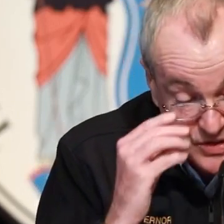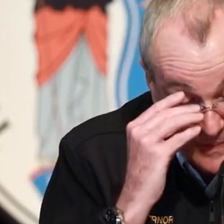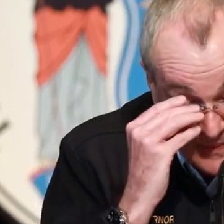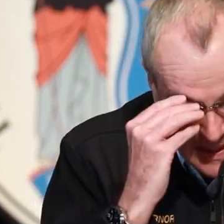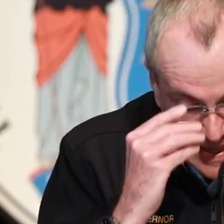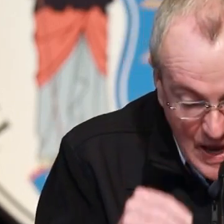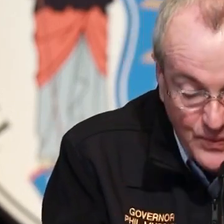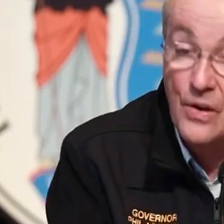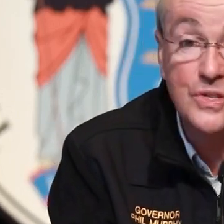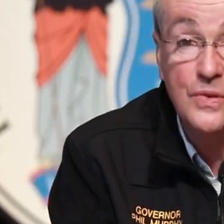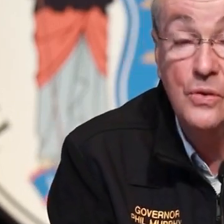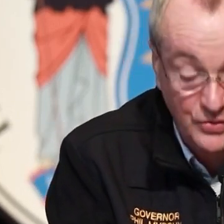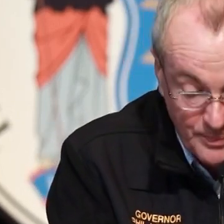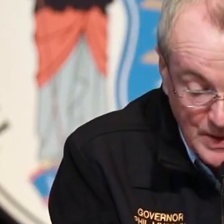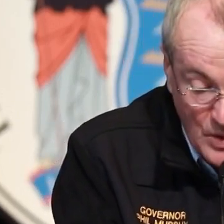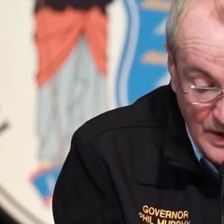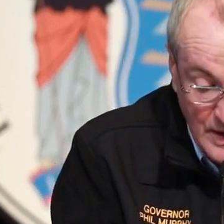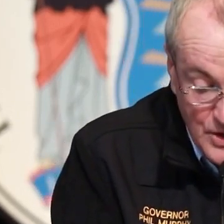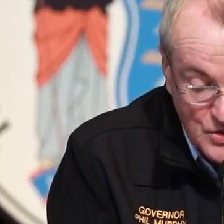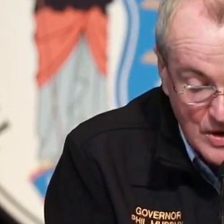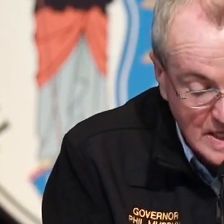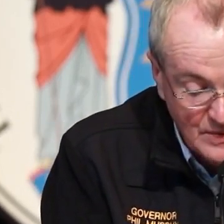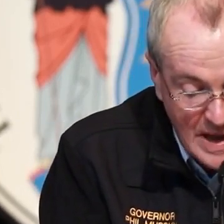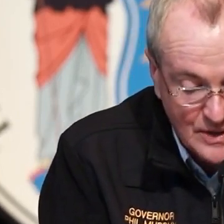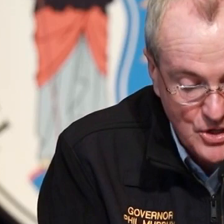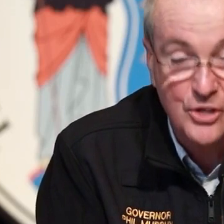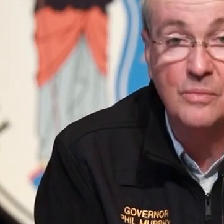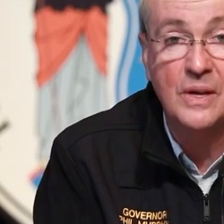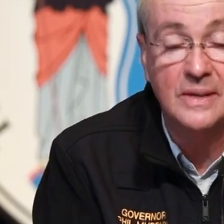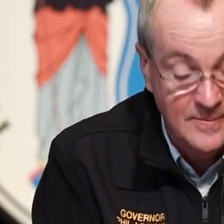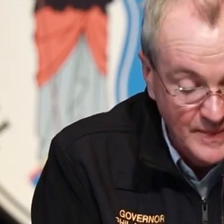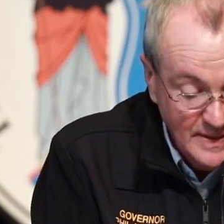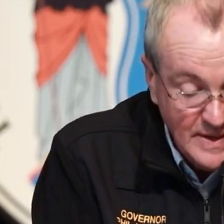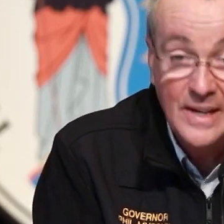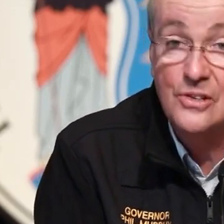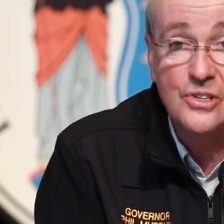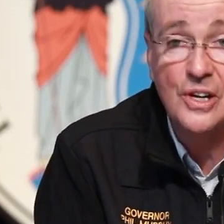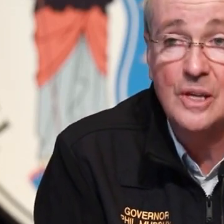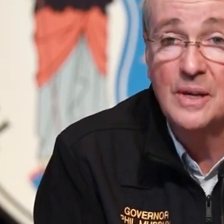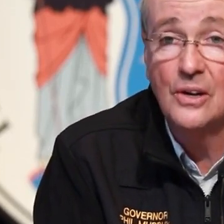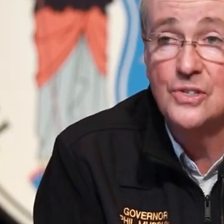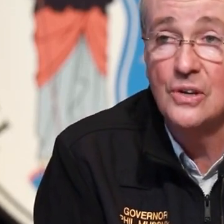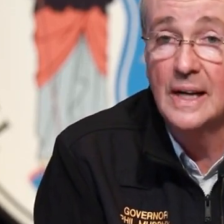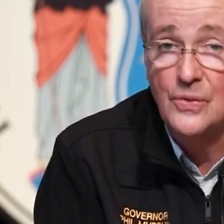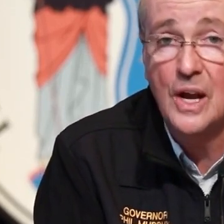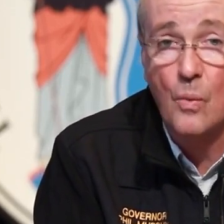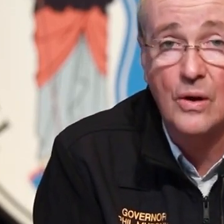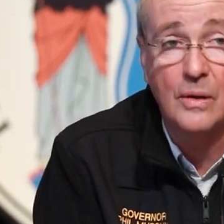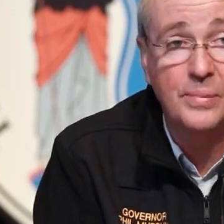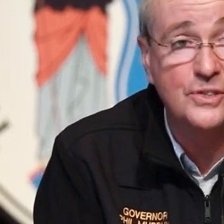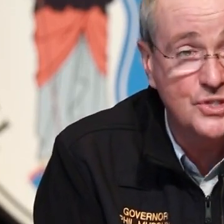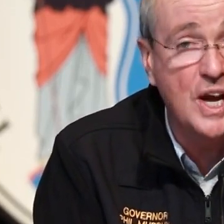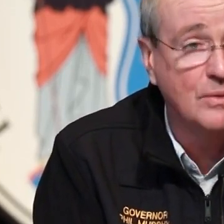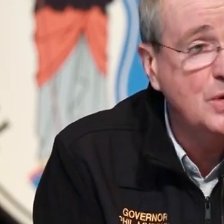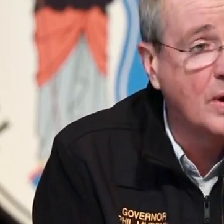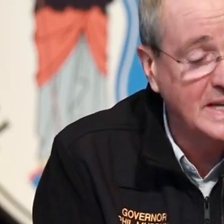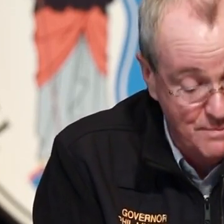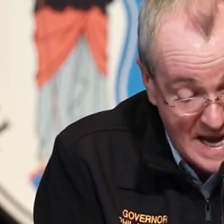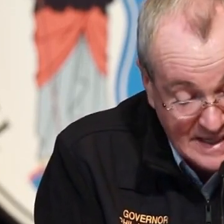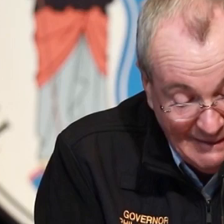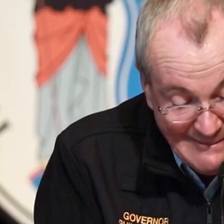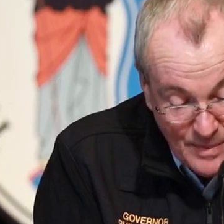with us. And for those of you who simply want to start giving back to your community, not necessarily because you're a healthcare worker, but just generally